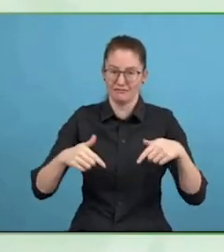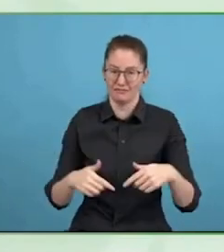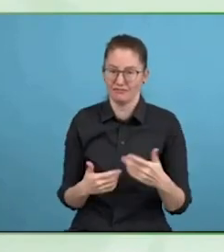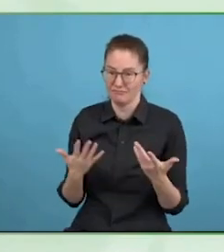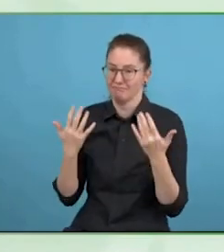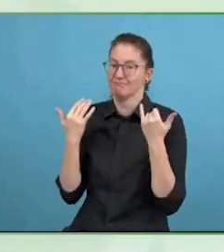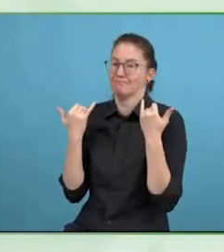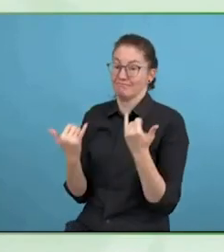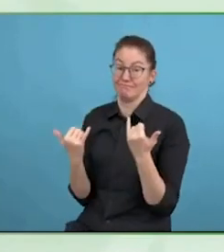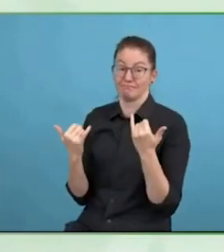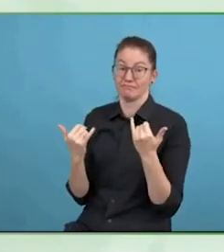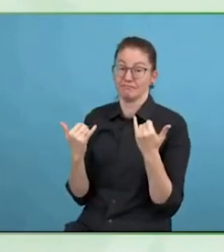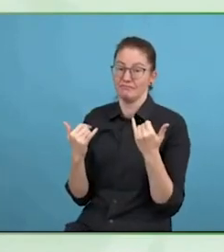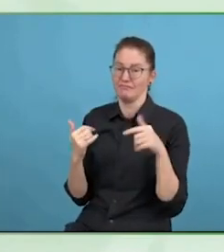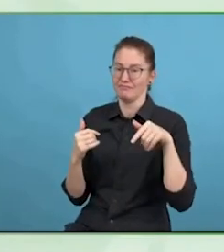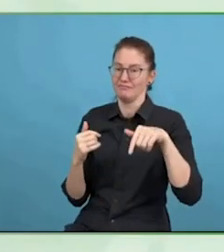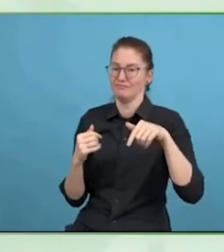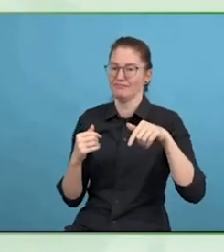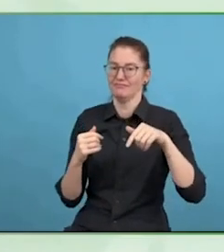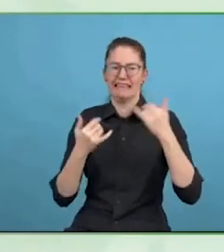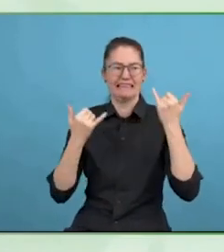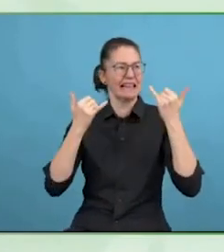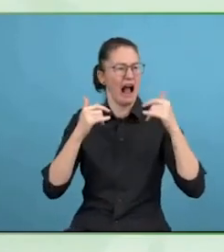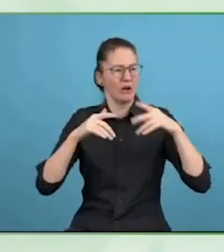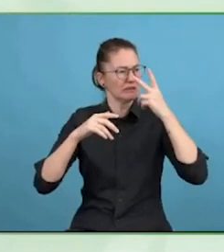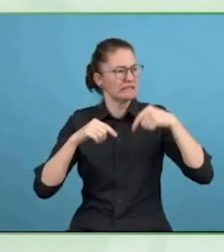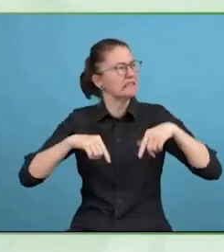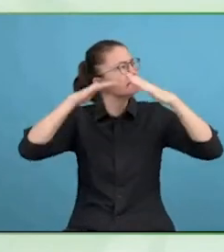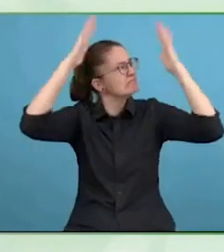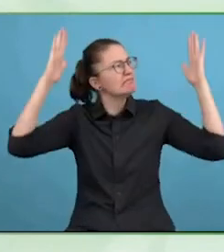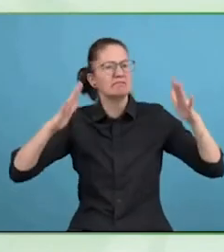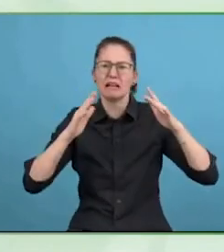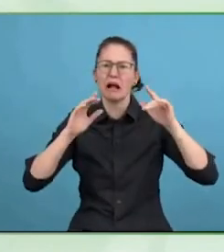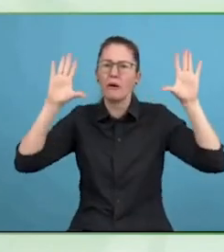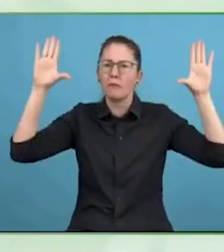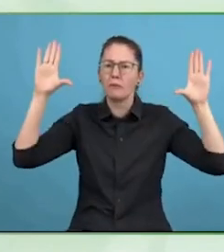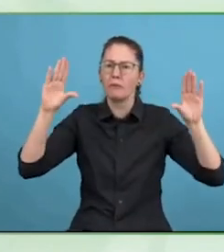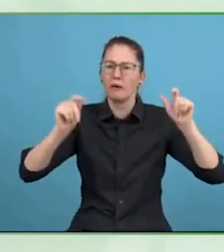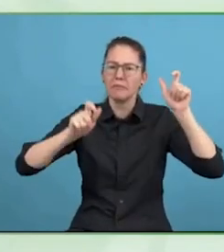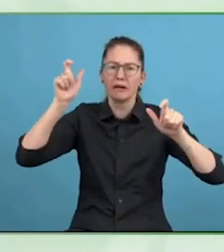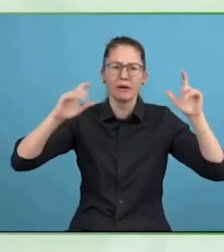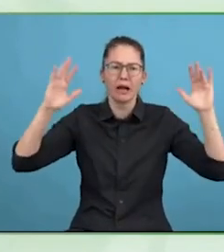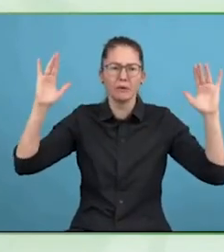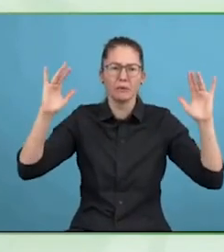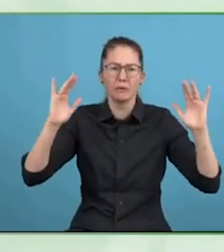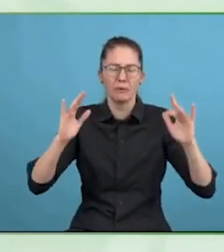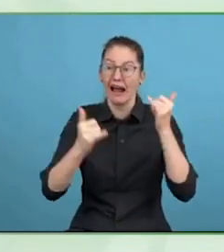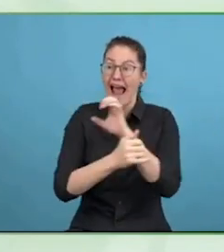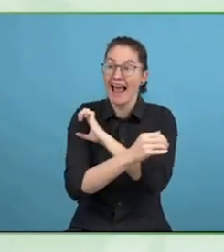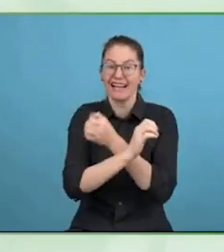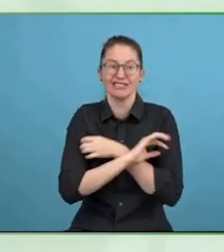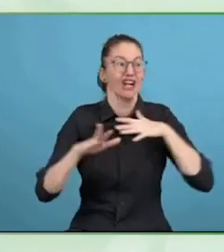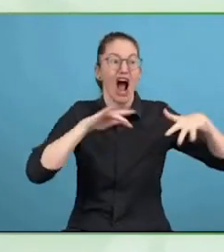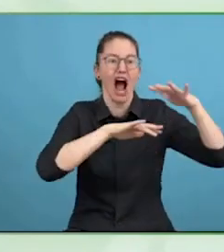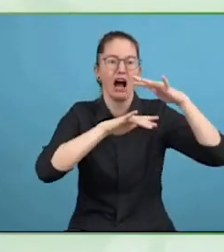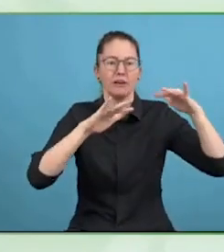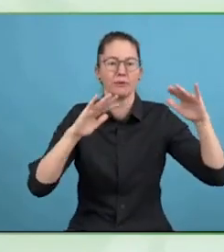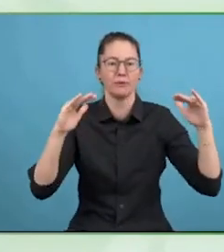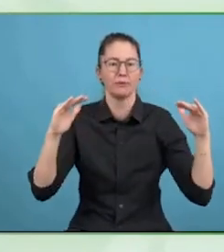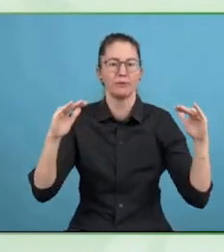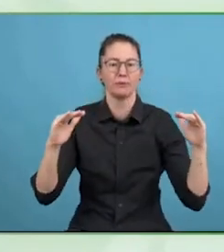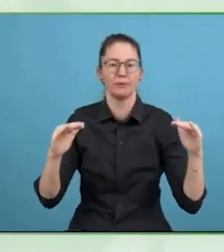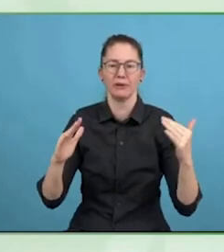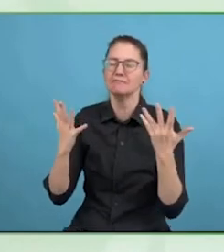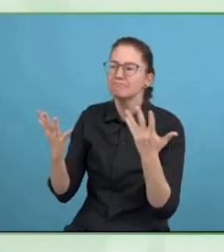unforgettable impression on you being here those 3 days? Well, the best impression is outside the